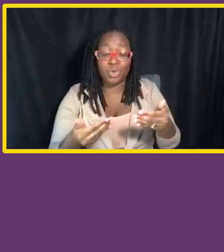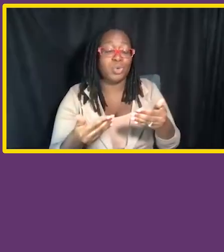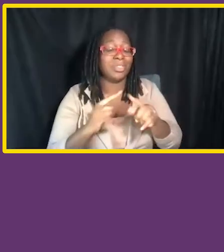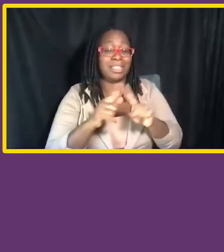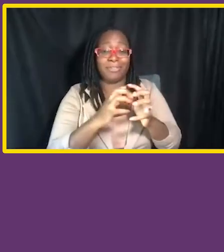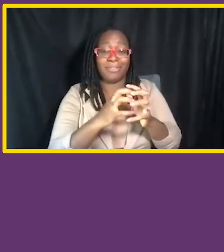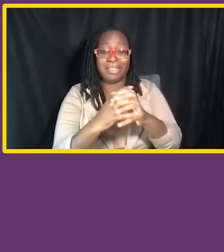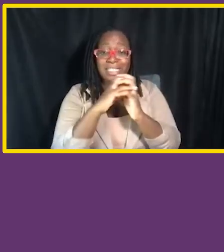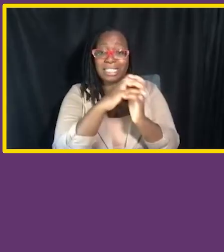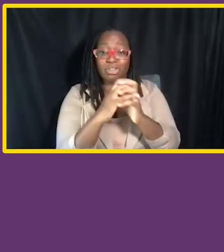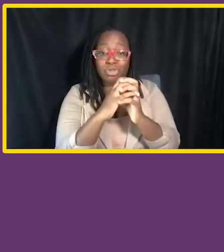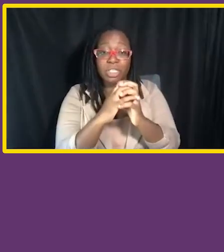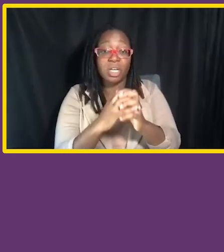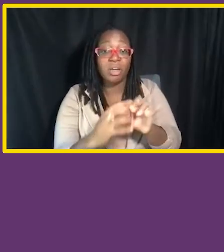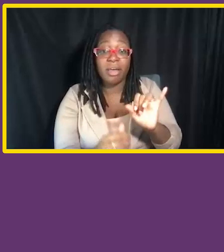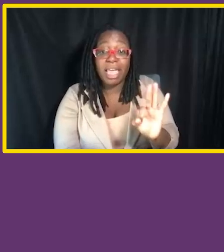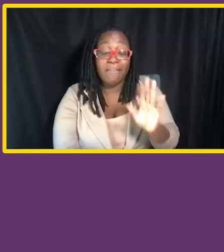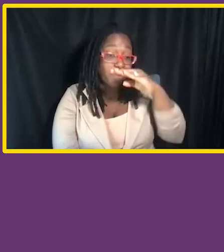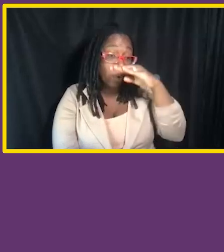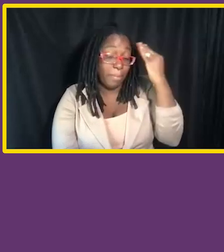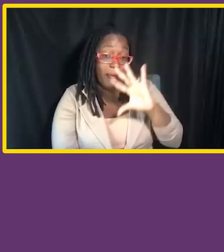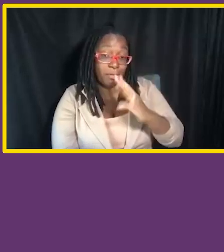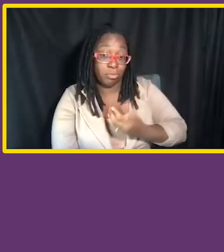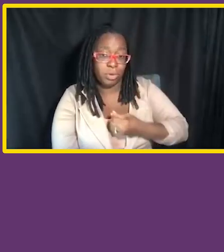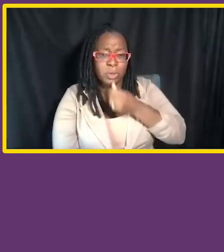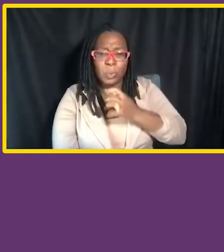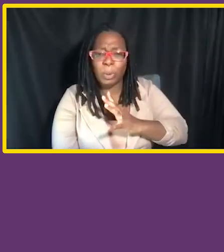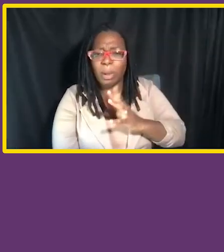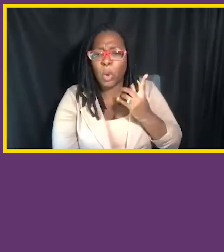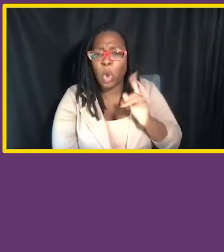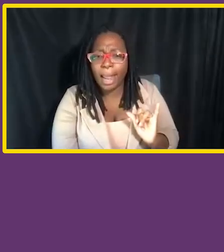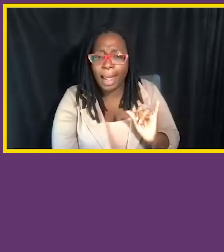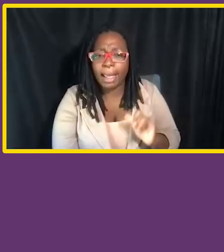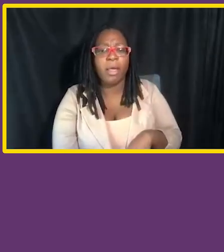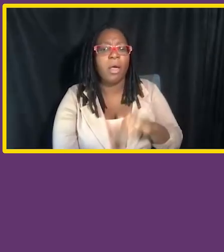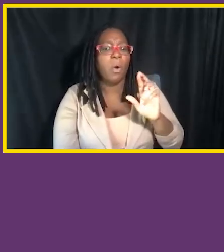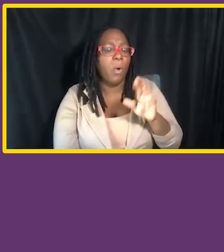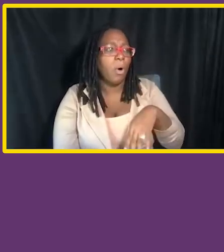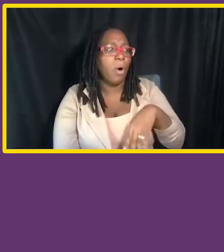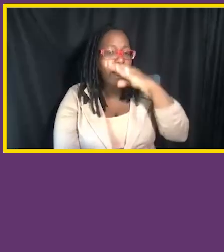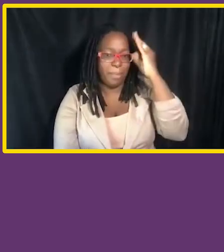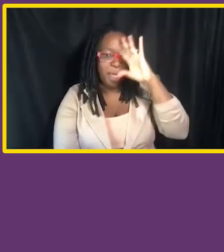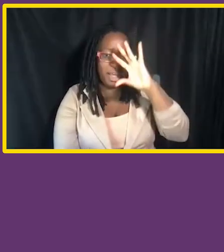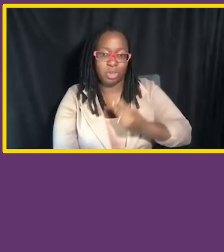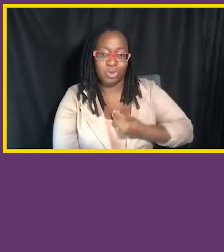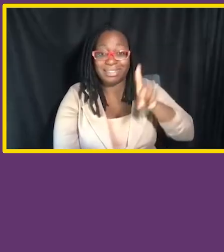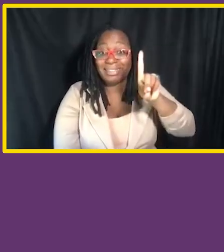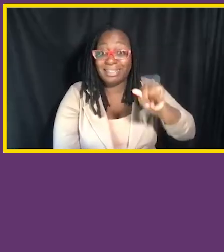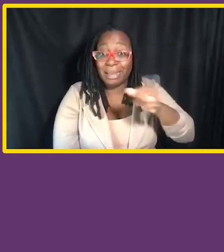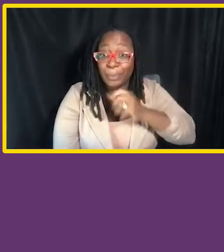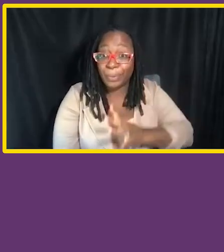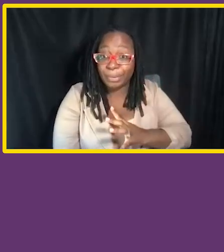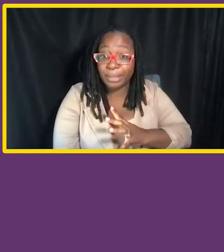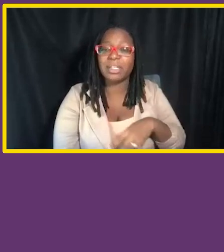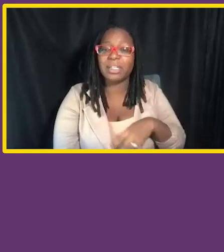be to be a Black trans disabled woman, right? All of the ways that when we think of this